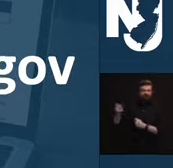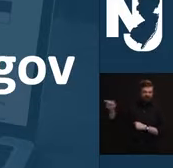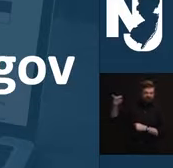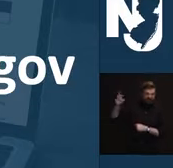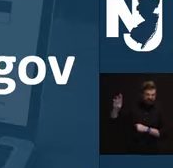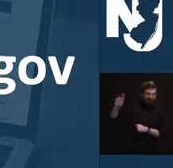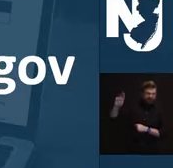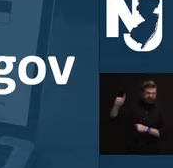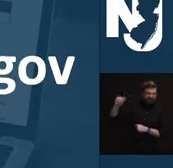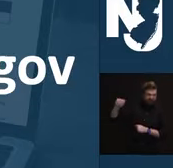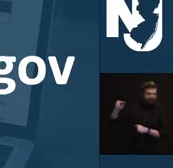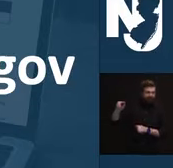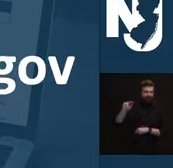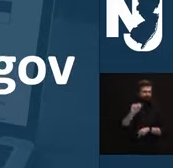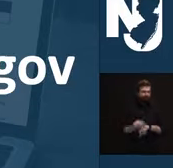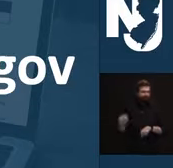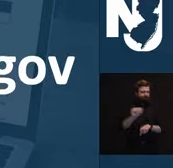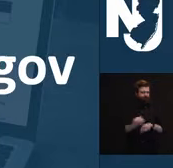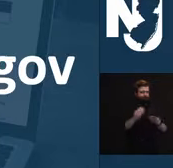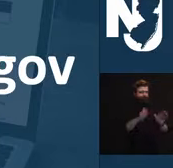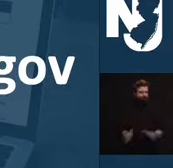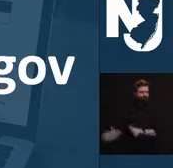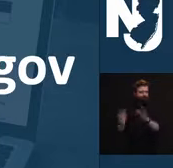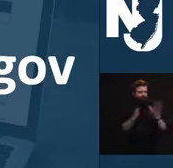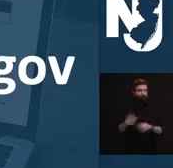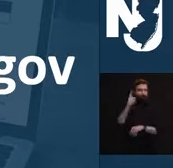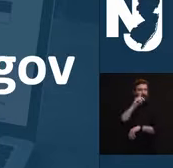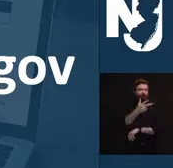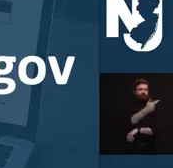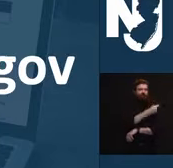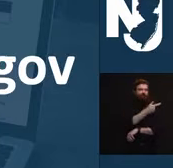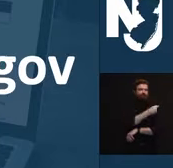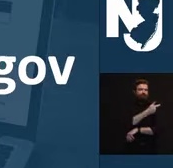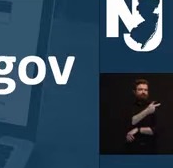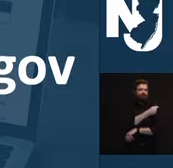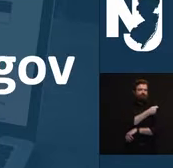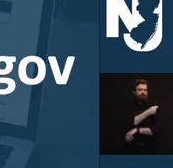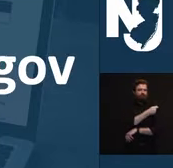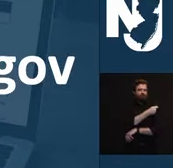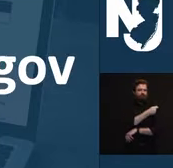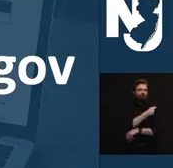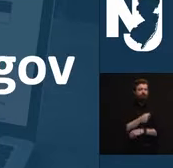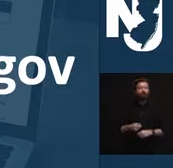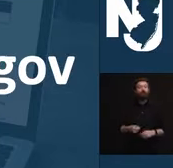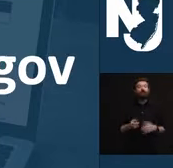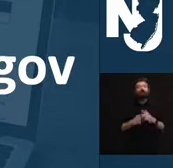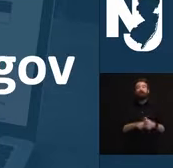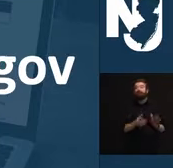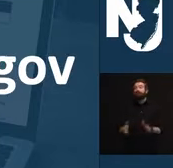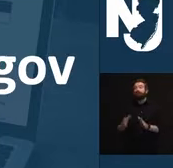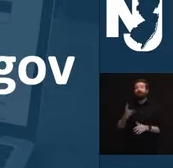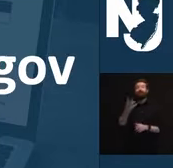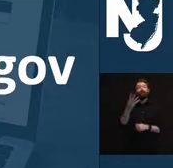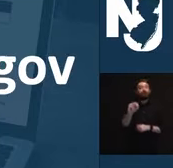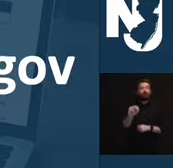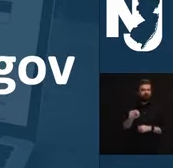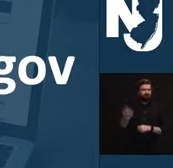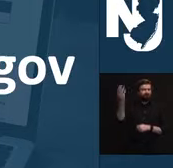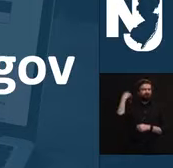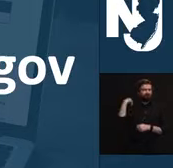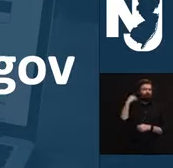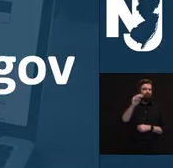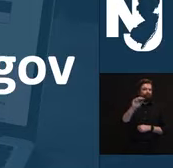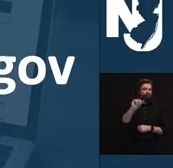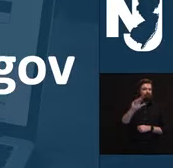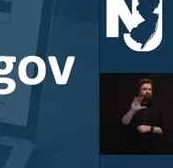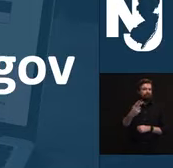distribution since last March. And the state's initial distribution plan was filed with the federal government in early October. And that plan